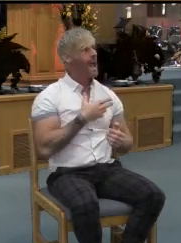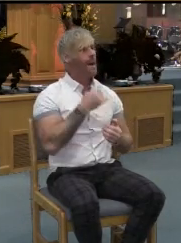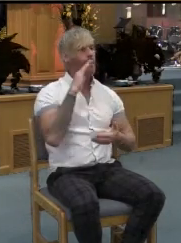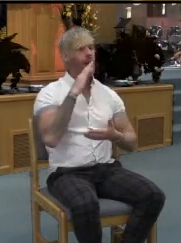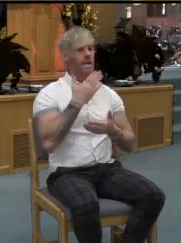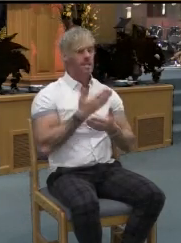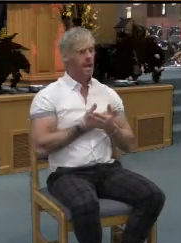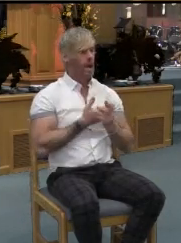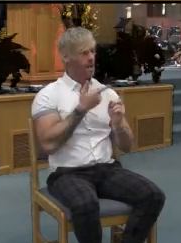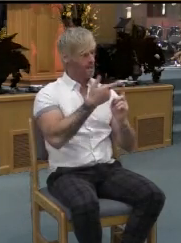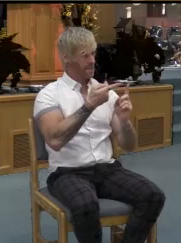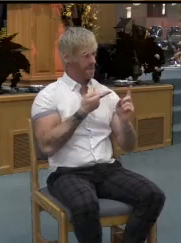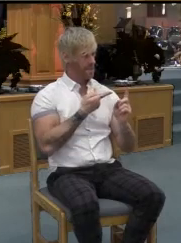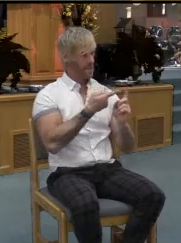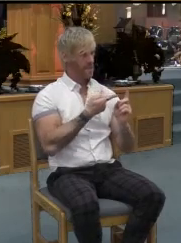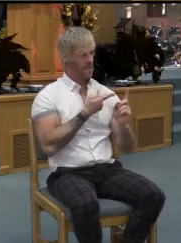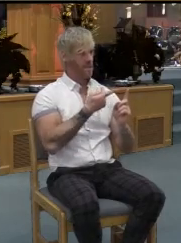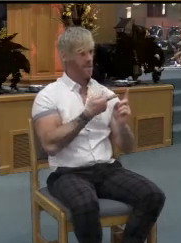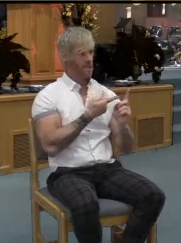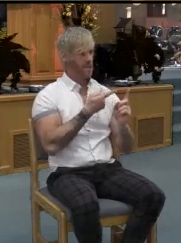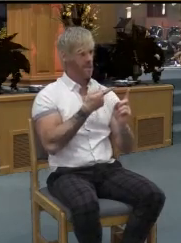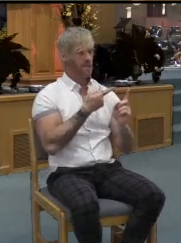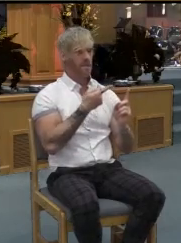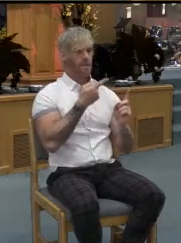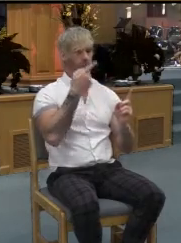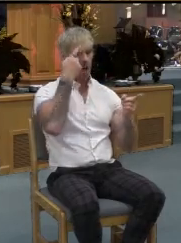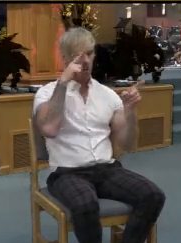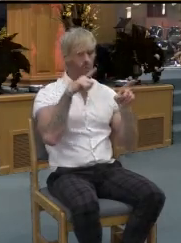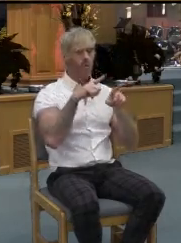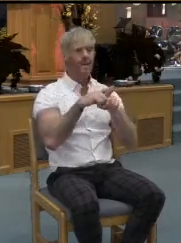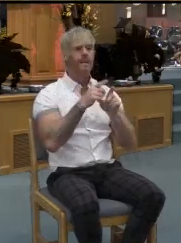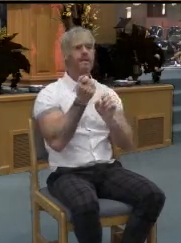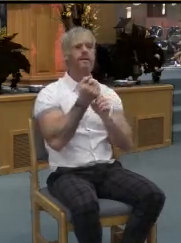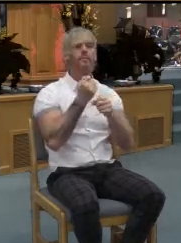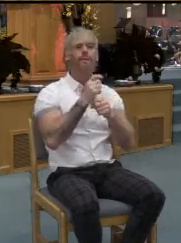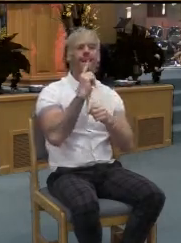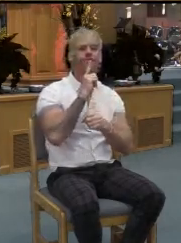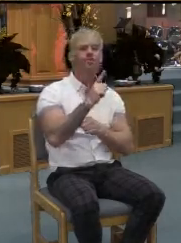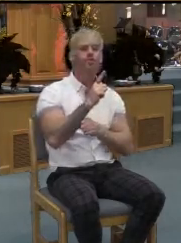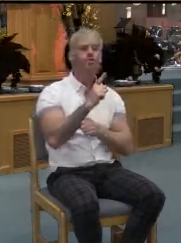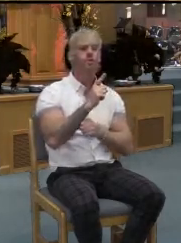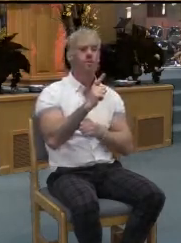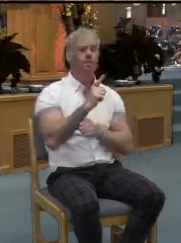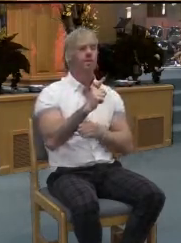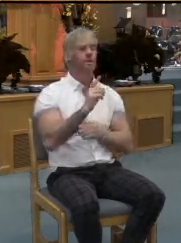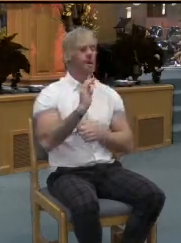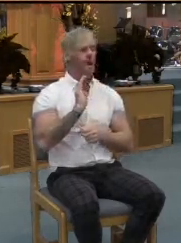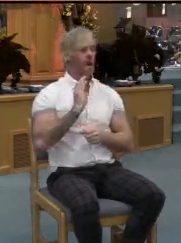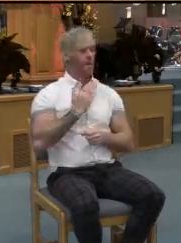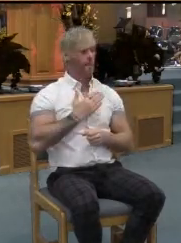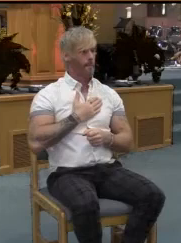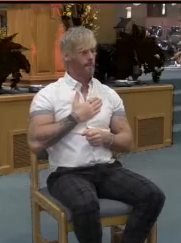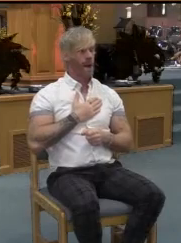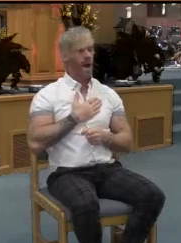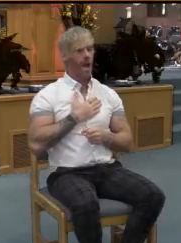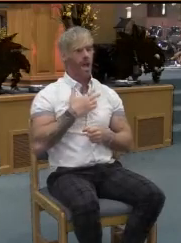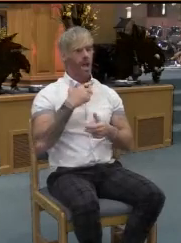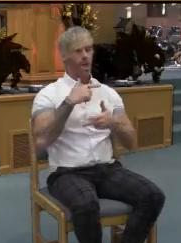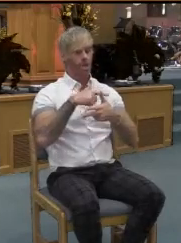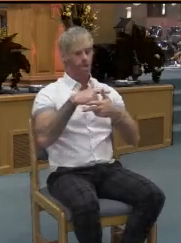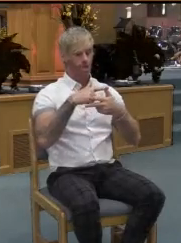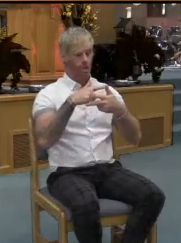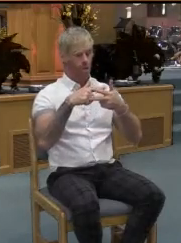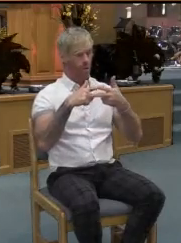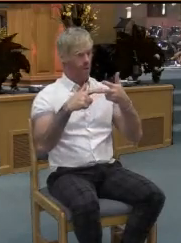The conclusion is this. Make sure that the three Bailey girls, Julia, Josie, and Jenna Ray, are